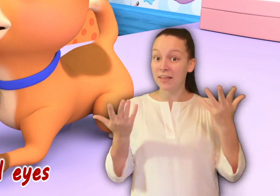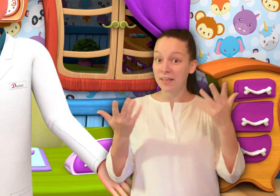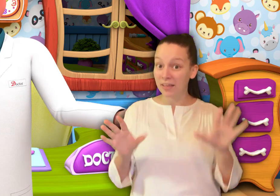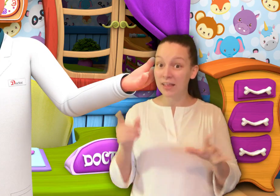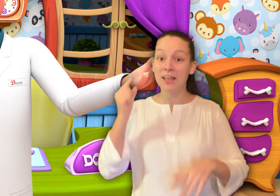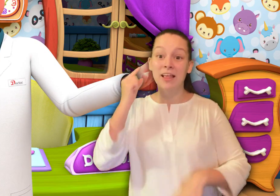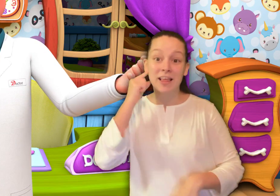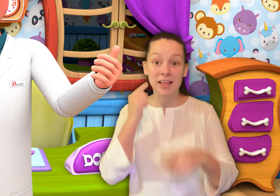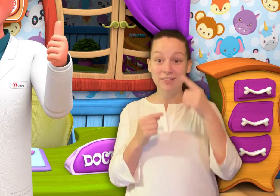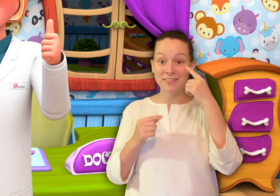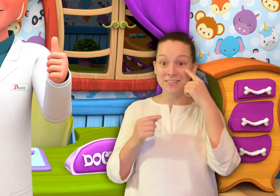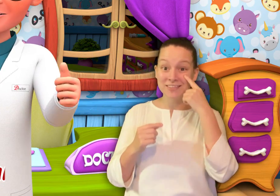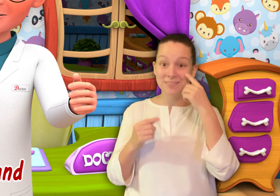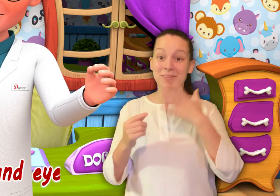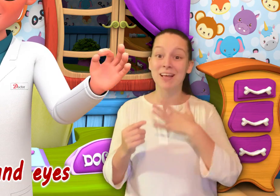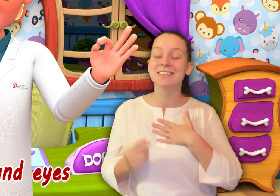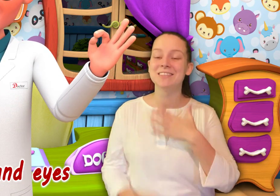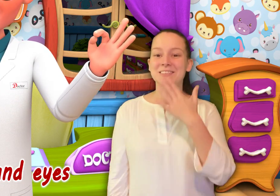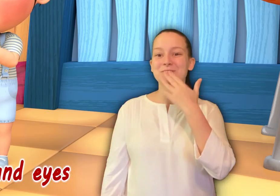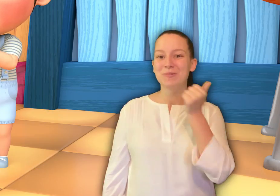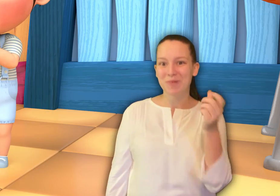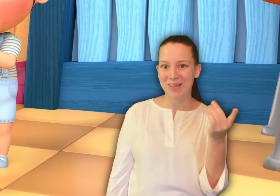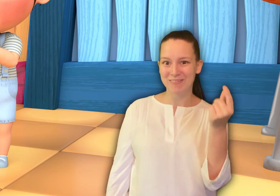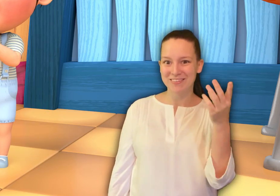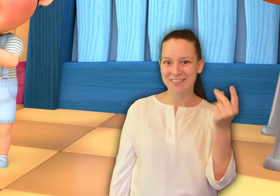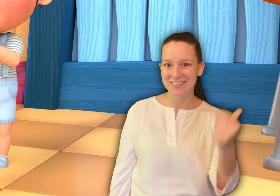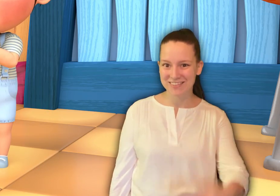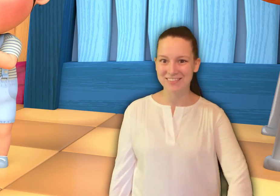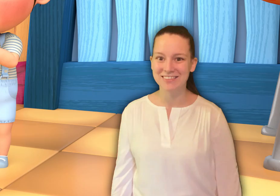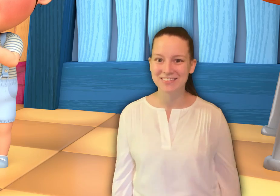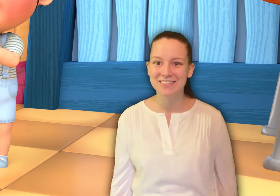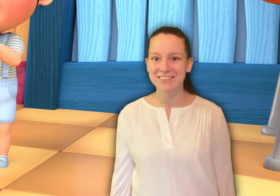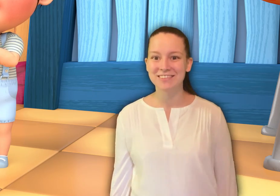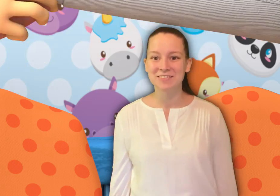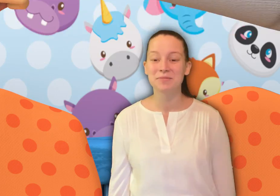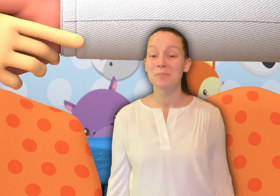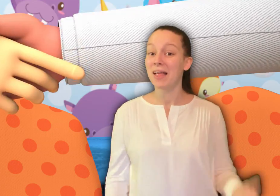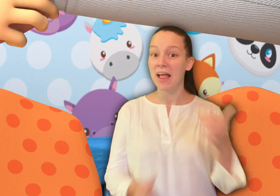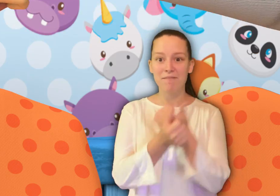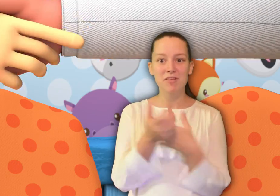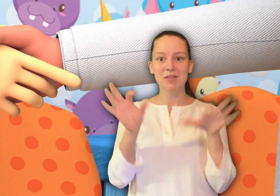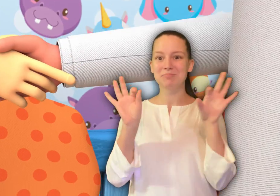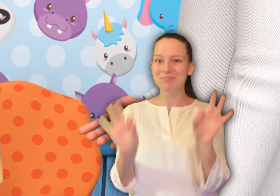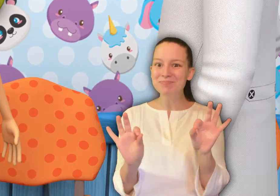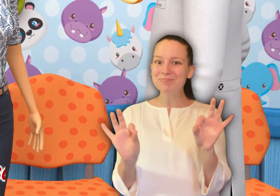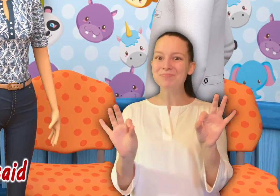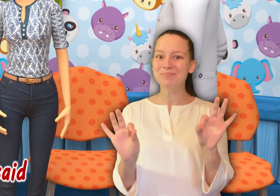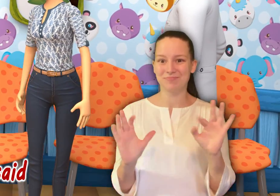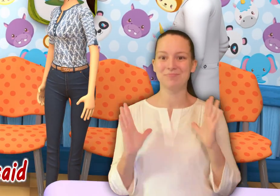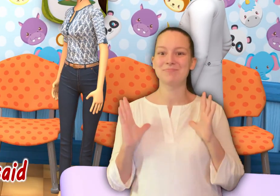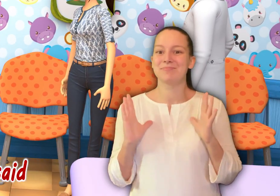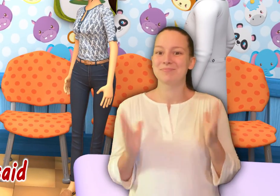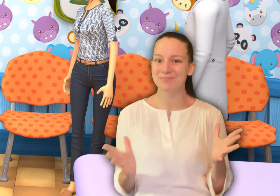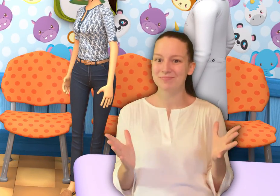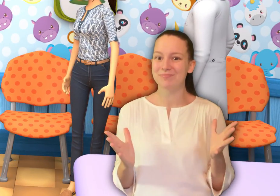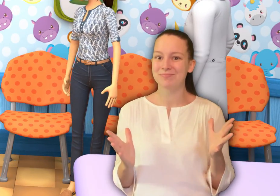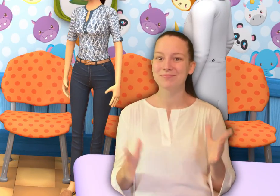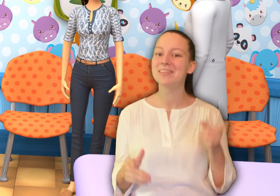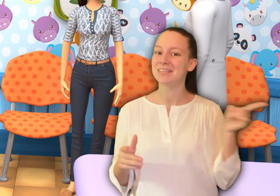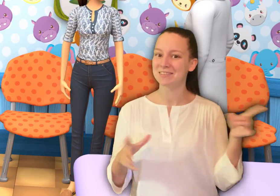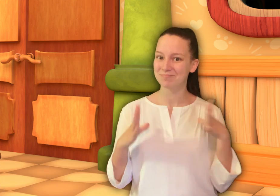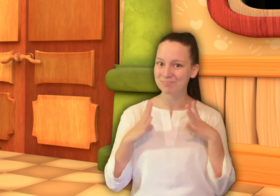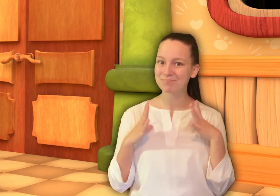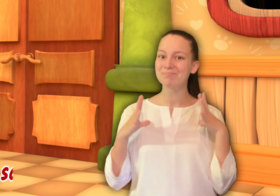and eyes then he checked the ears and eyes my sweet puppy everything is fine he